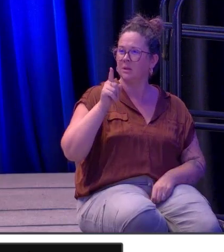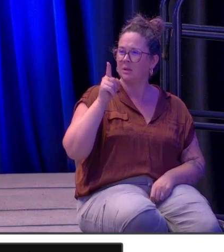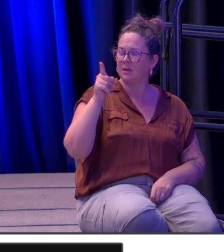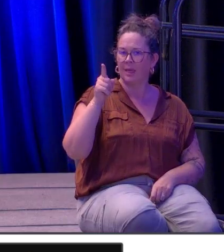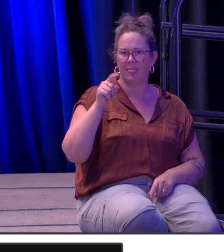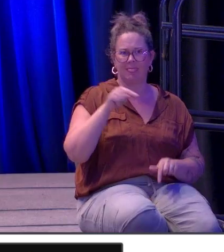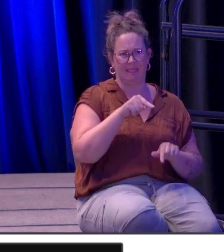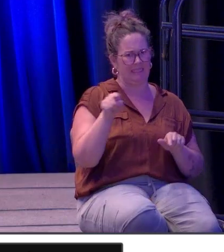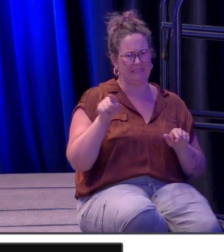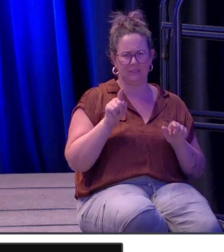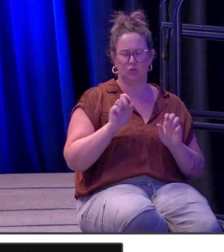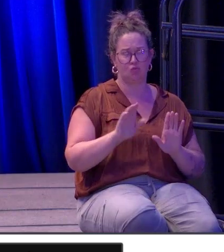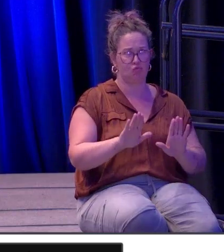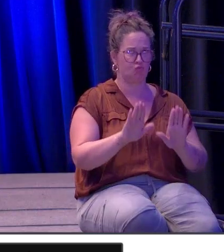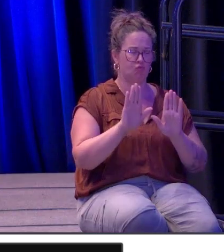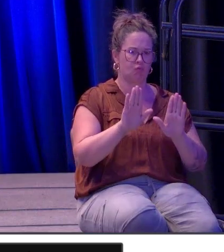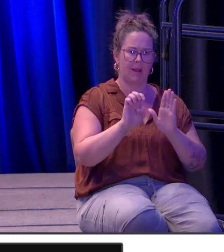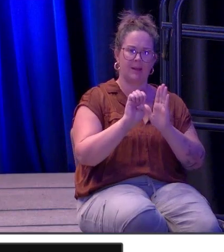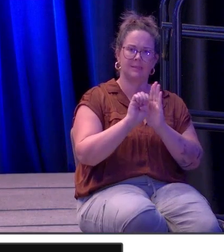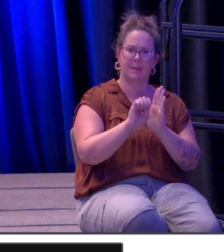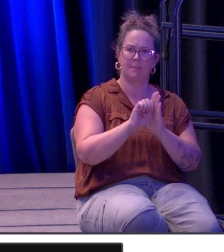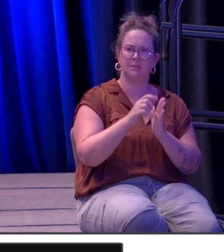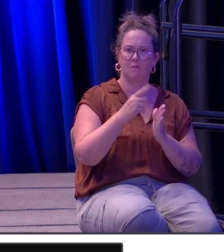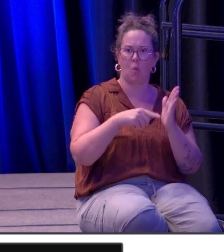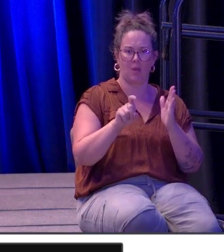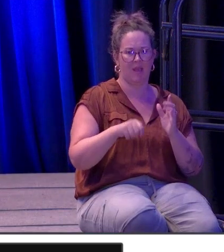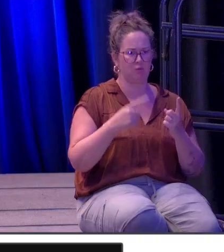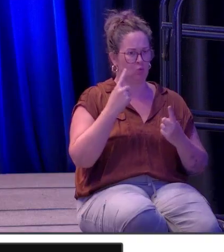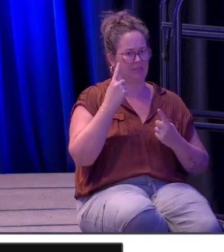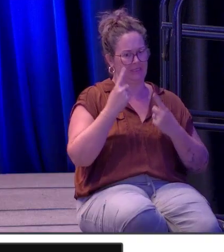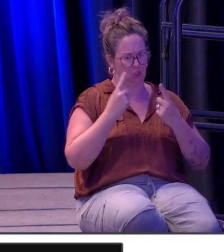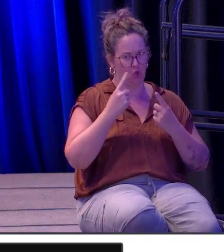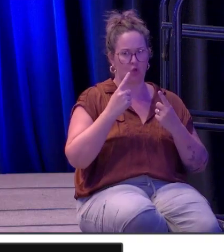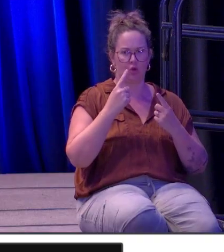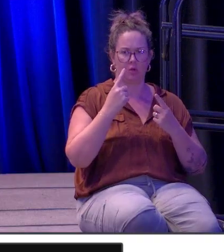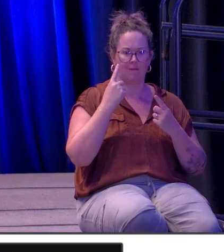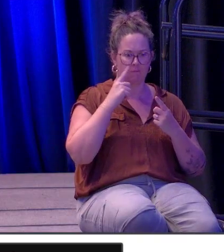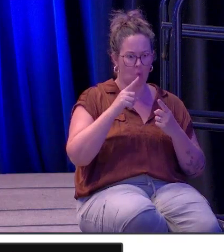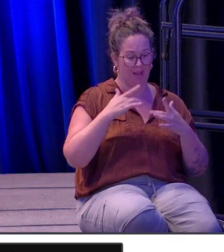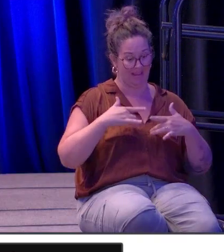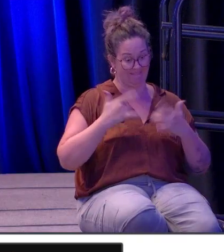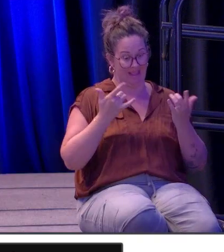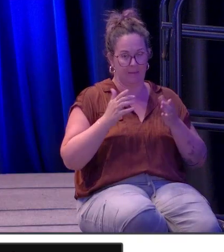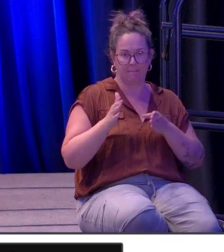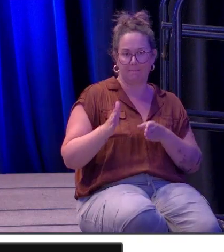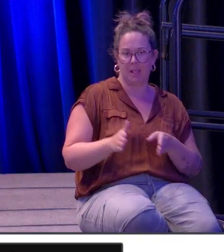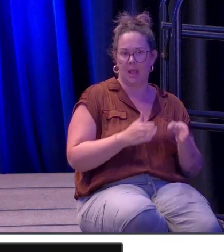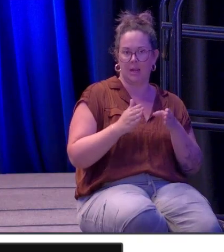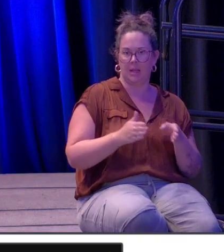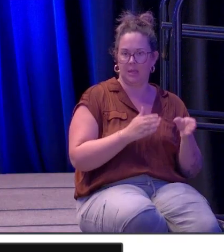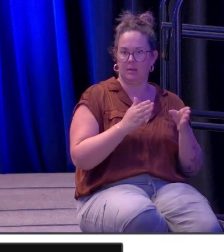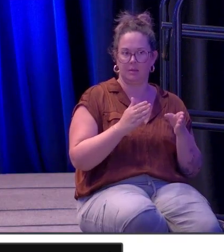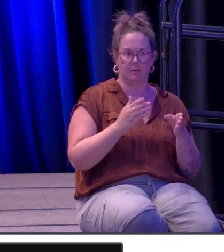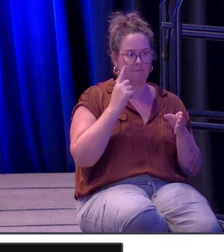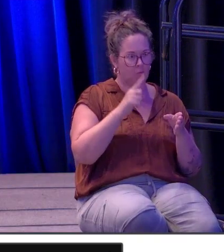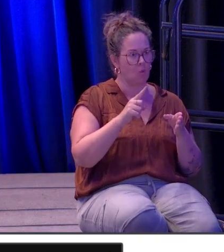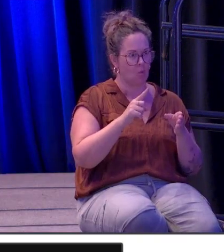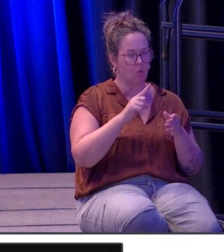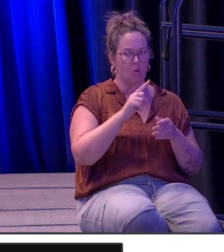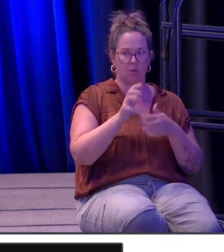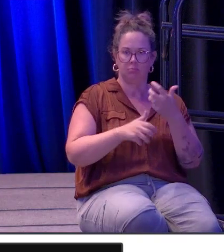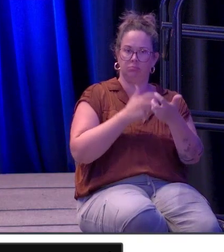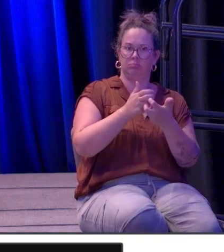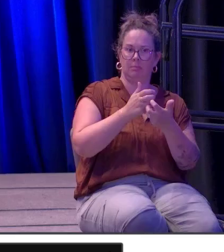These are all good examples of the things that we need to think about when we're planning an event that people are going to be at. Is like, how do you